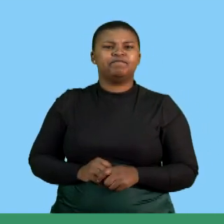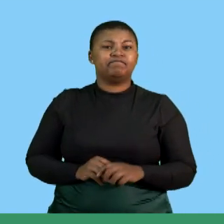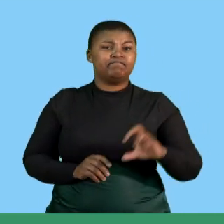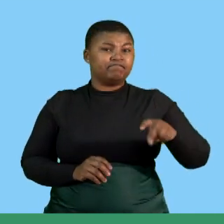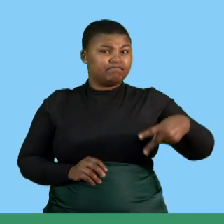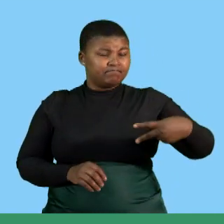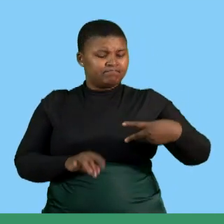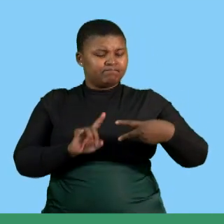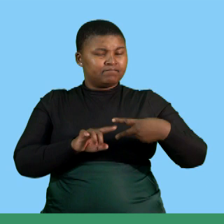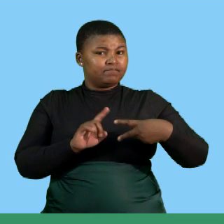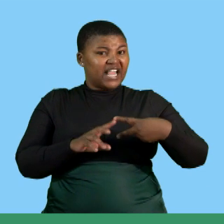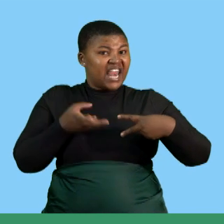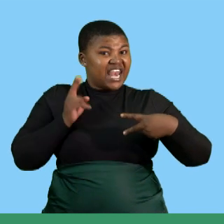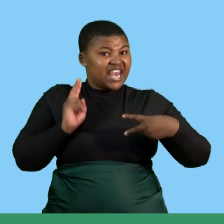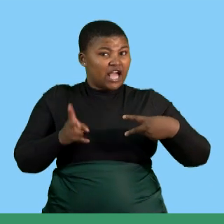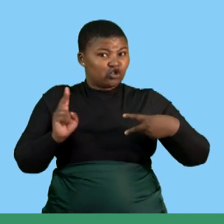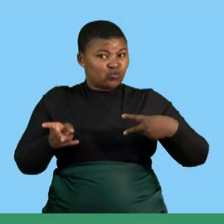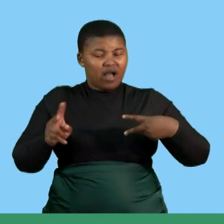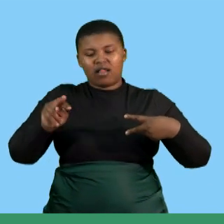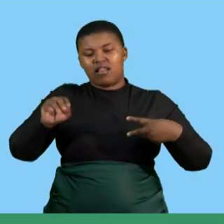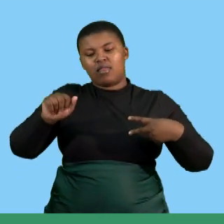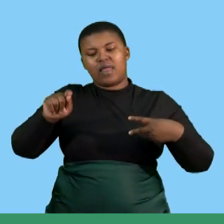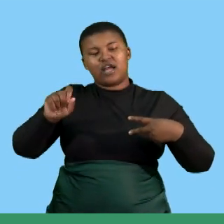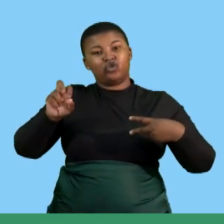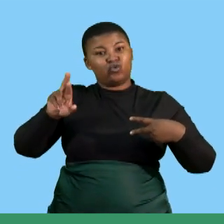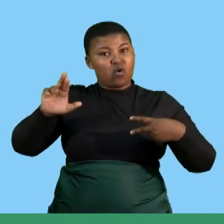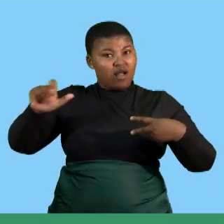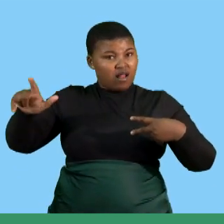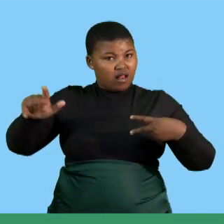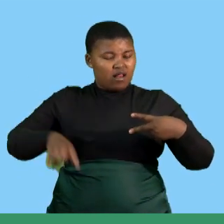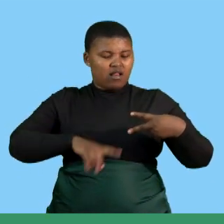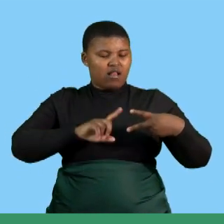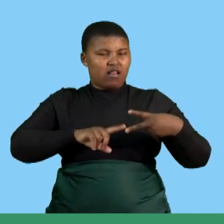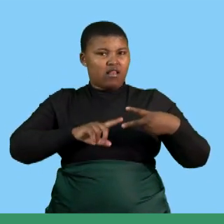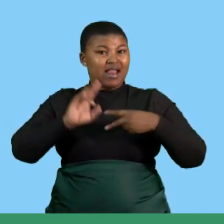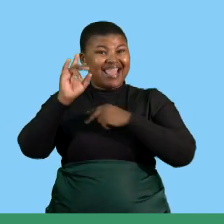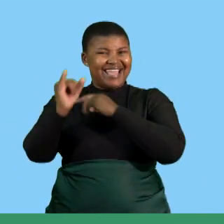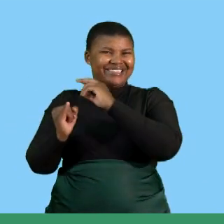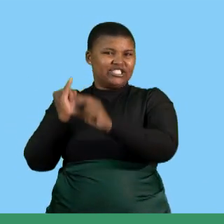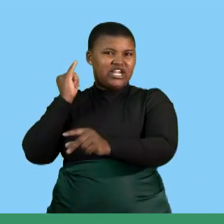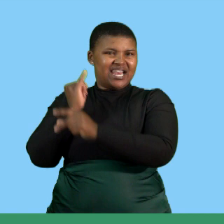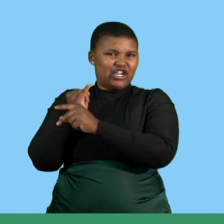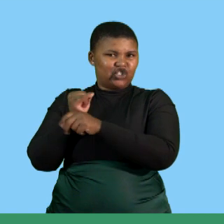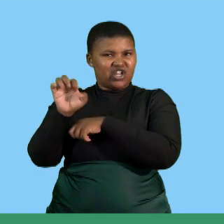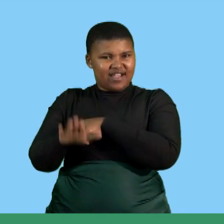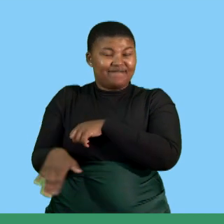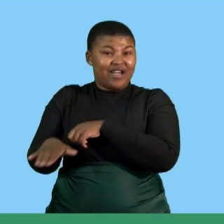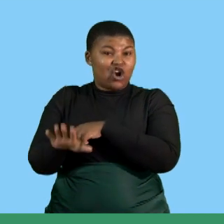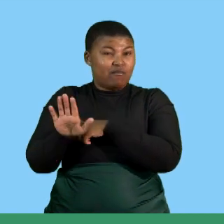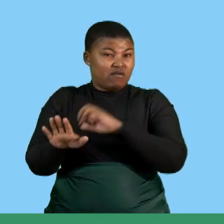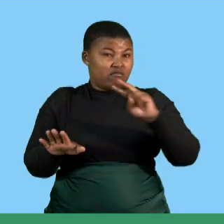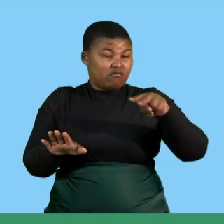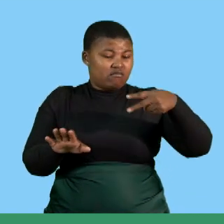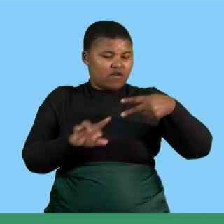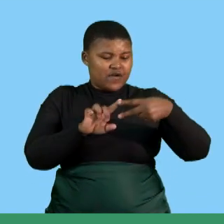include our natural environment and our international environment. So when